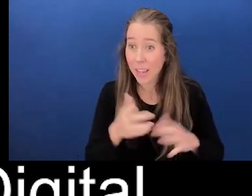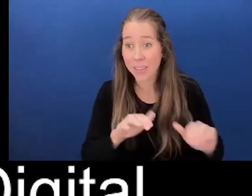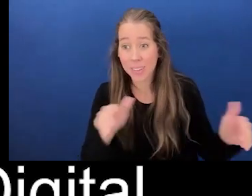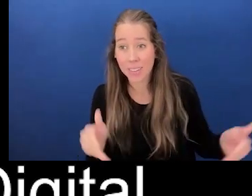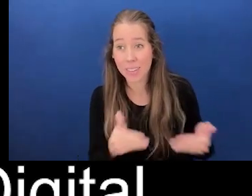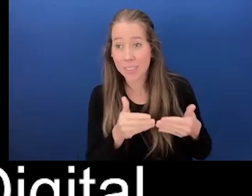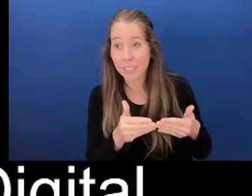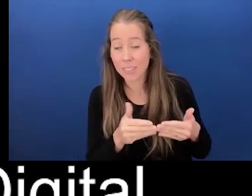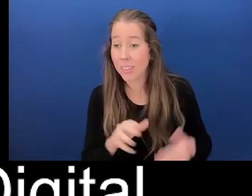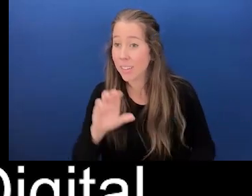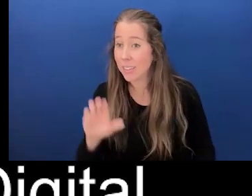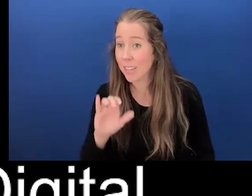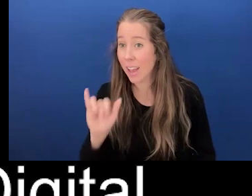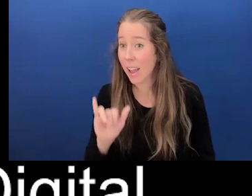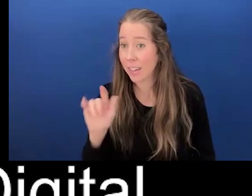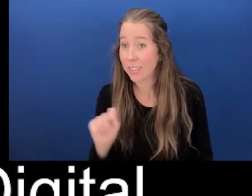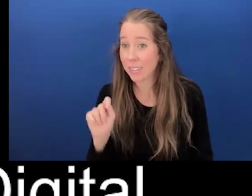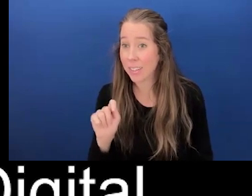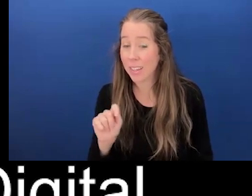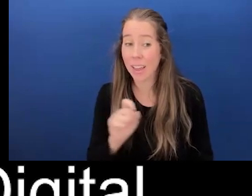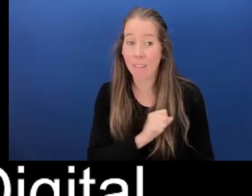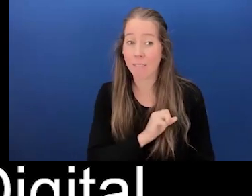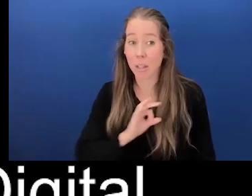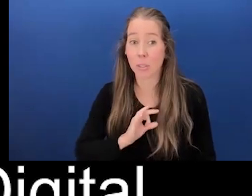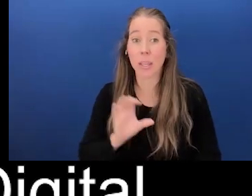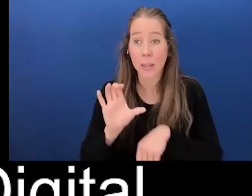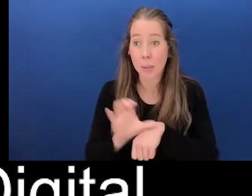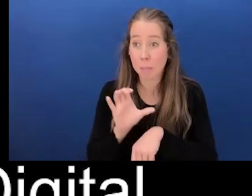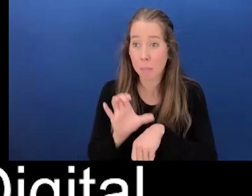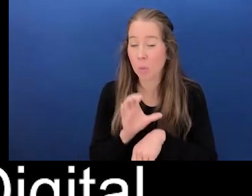the CIT faculty, Computer Information Technology faculty,